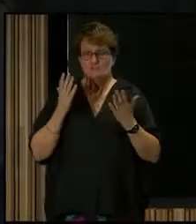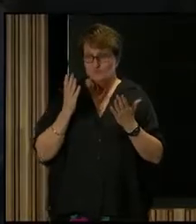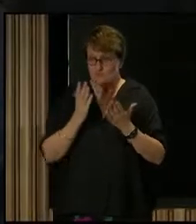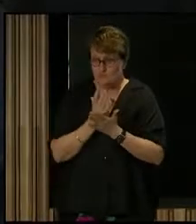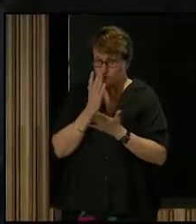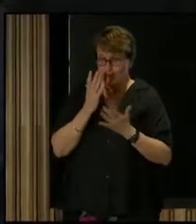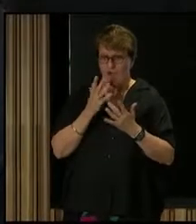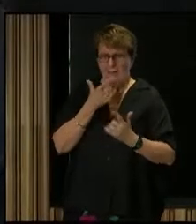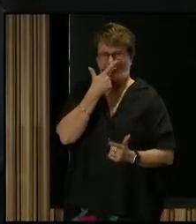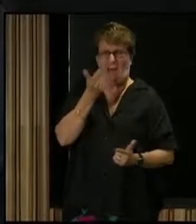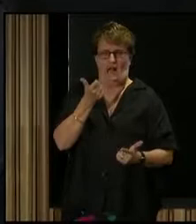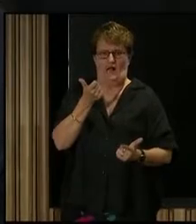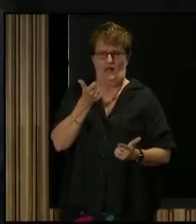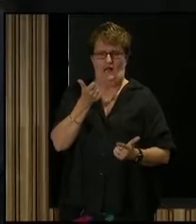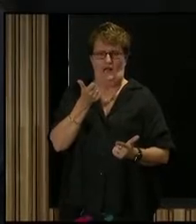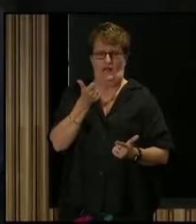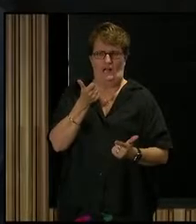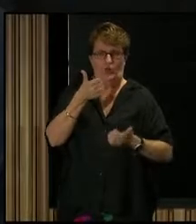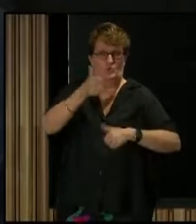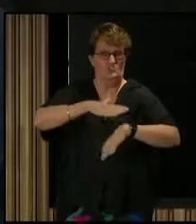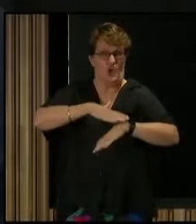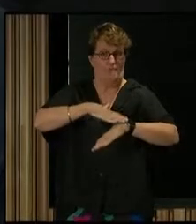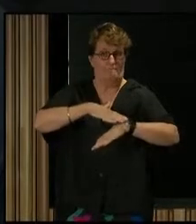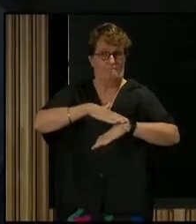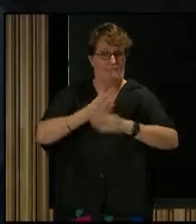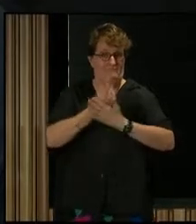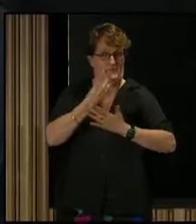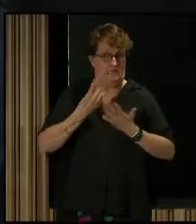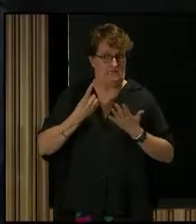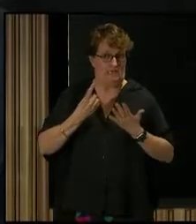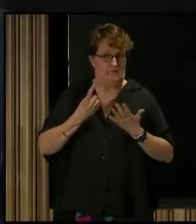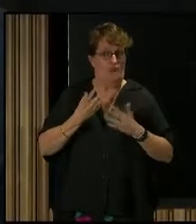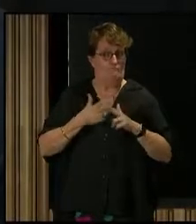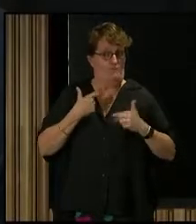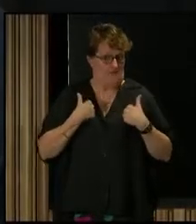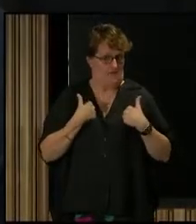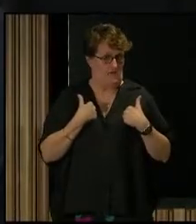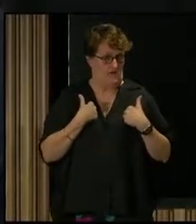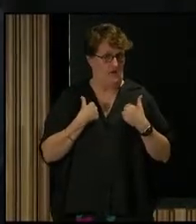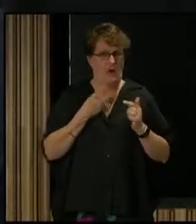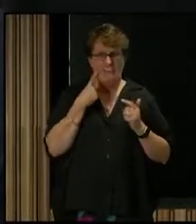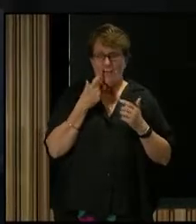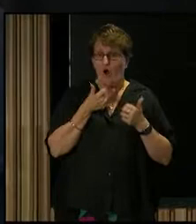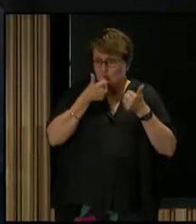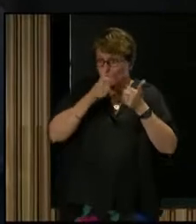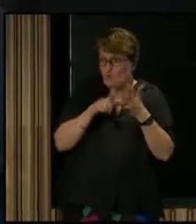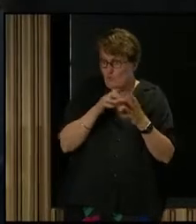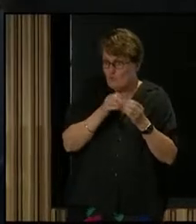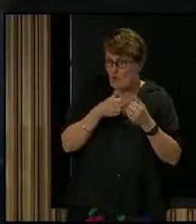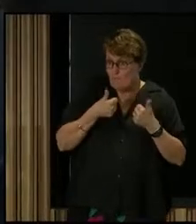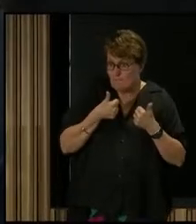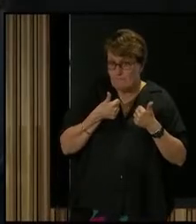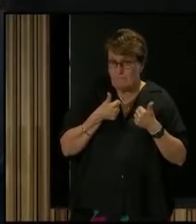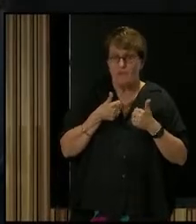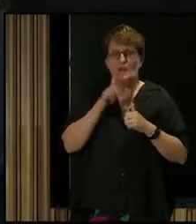absolutely, I think that luck is involved. Timing is really important. For me, Like I said, I think I was good at my job already, but there's